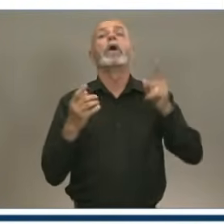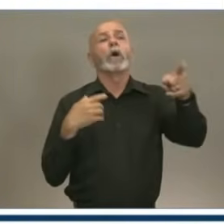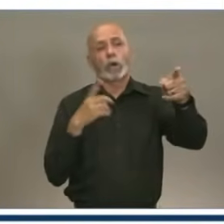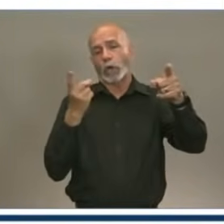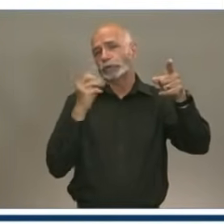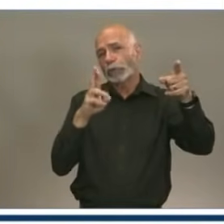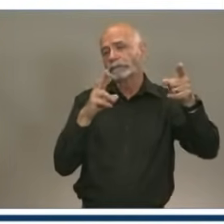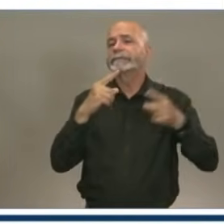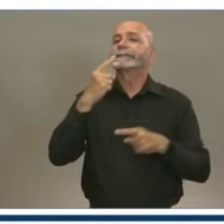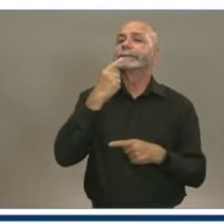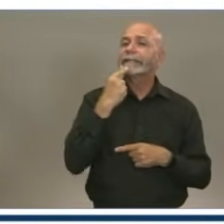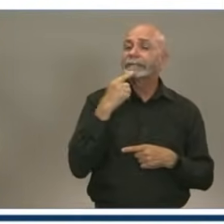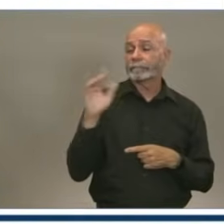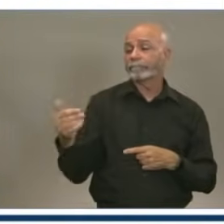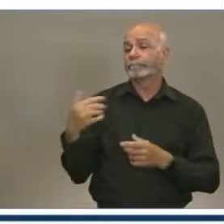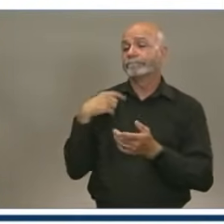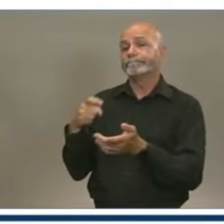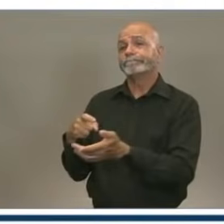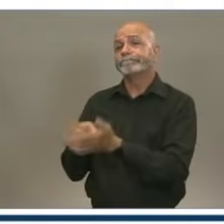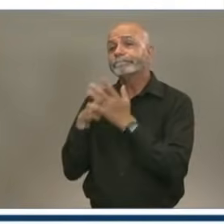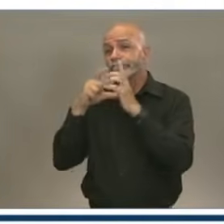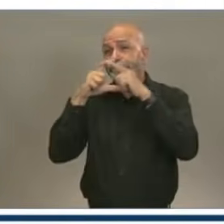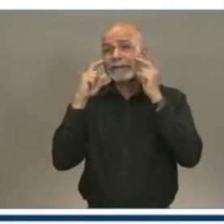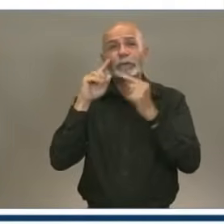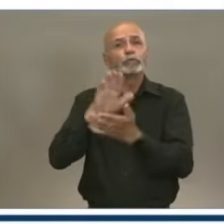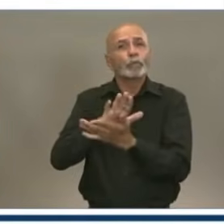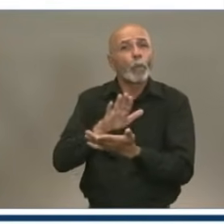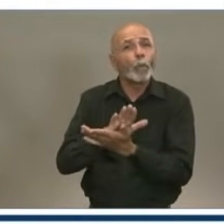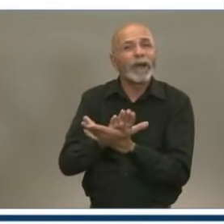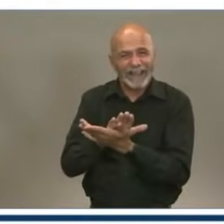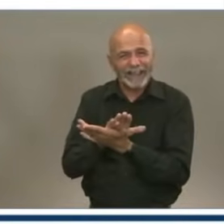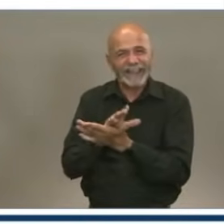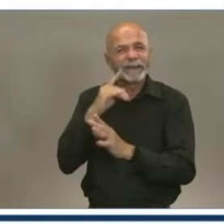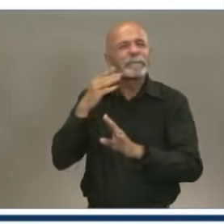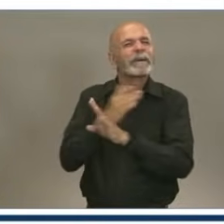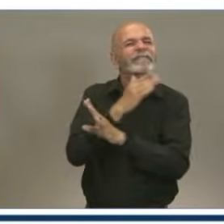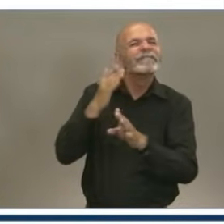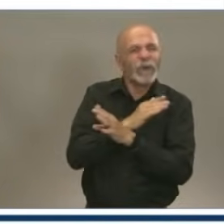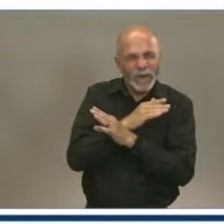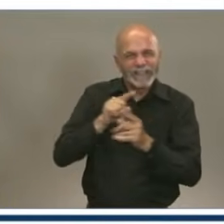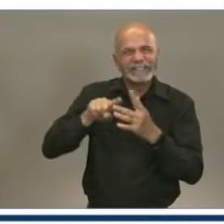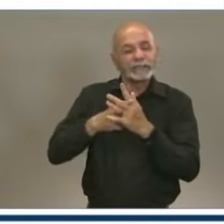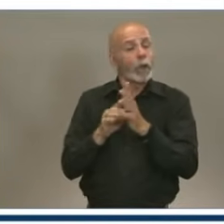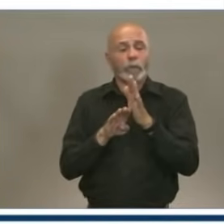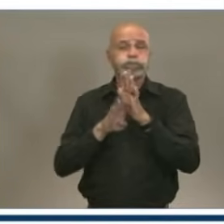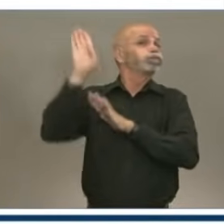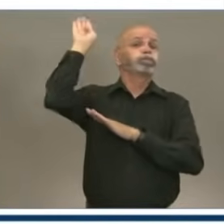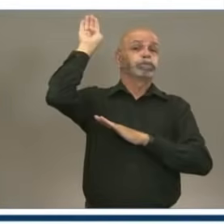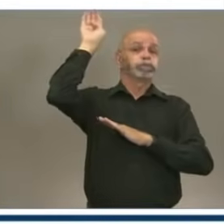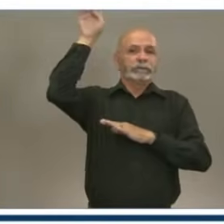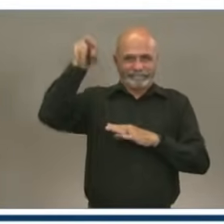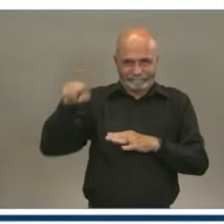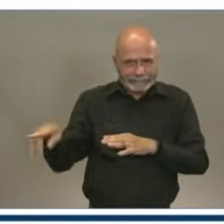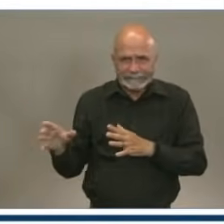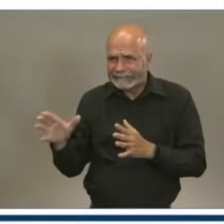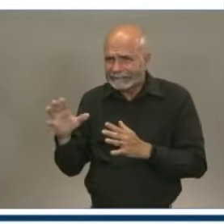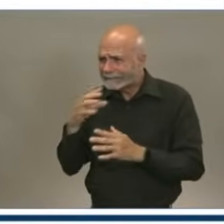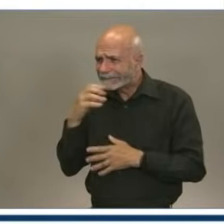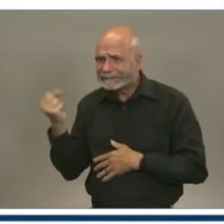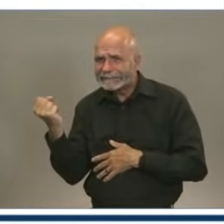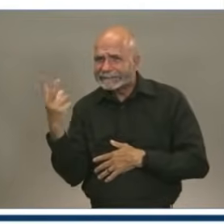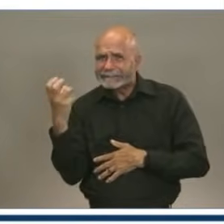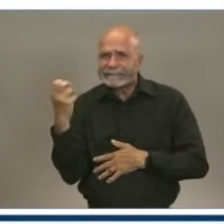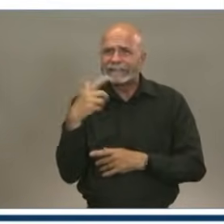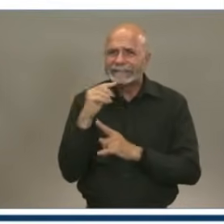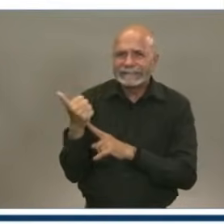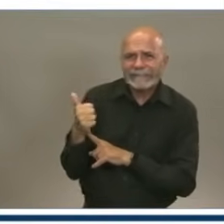third wave, we didn't require masking for those grade 3 and under, which is about age 10, simply because of the evidence, and it's still there,